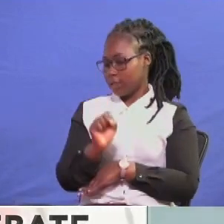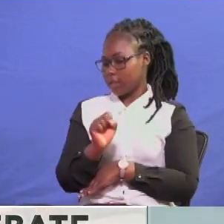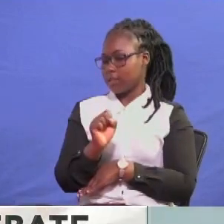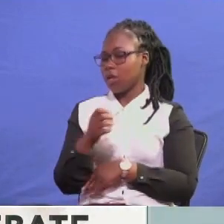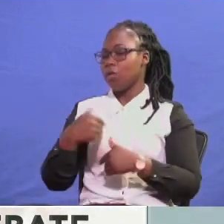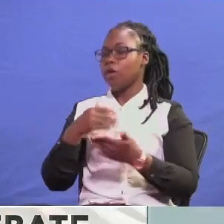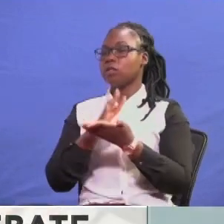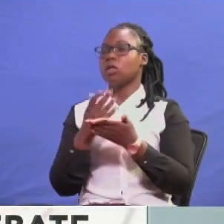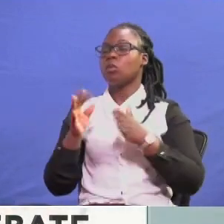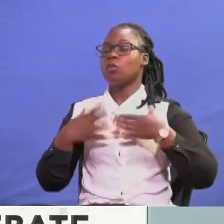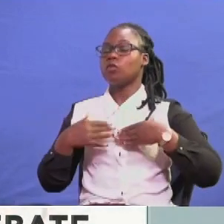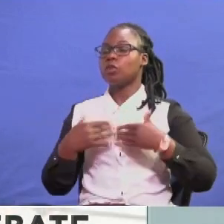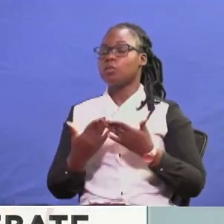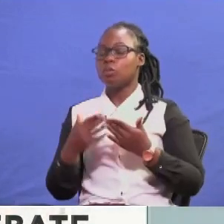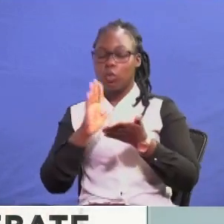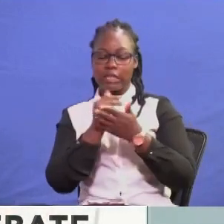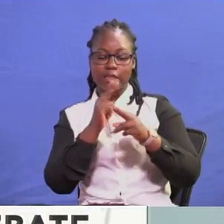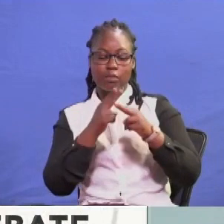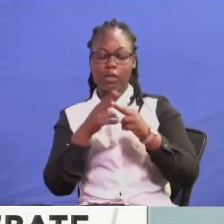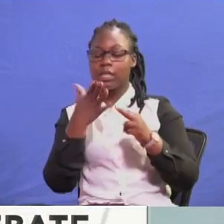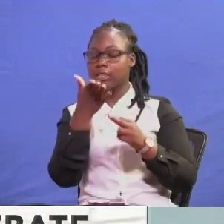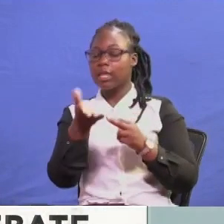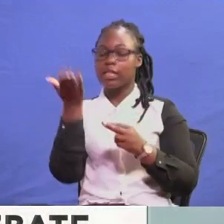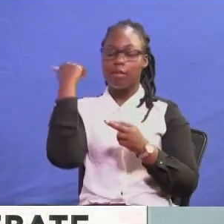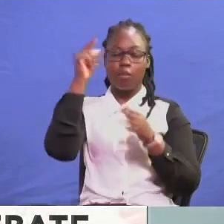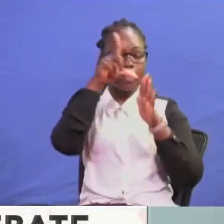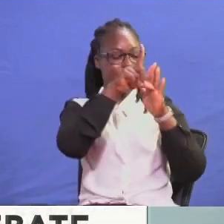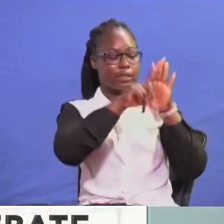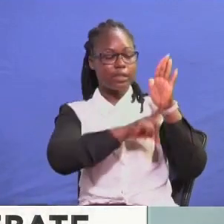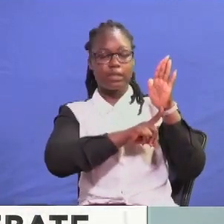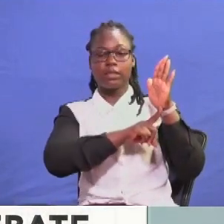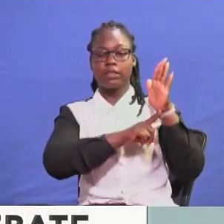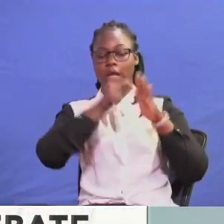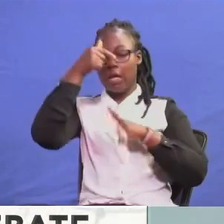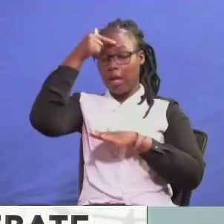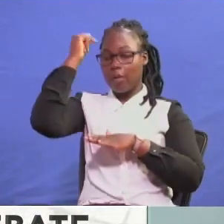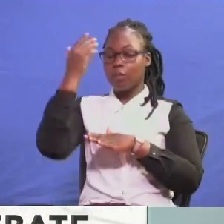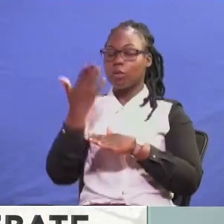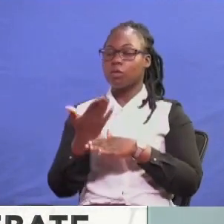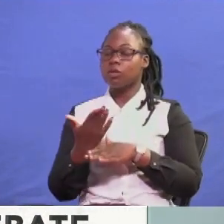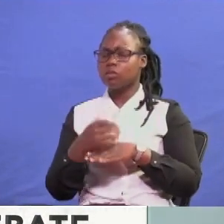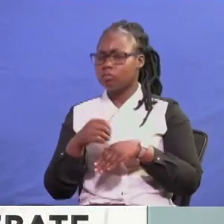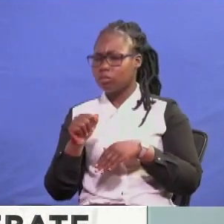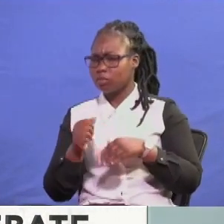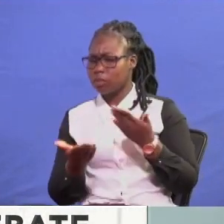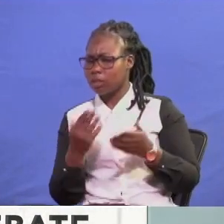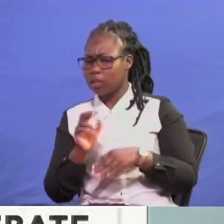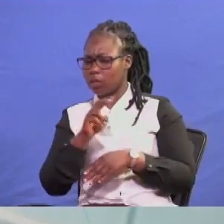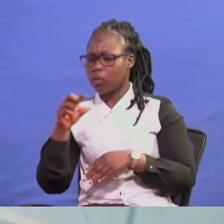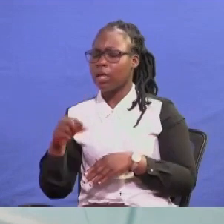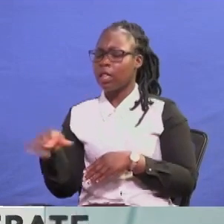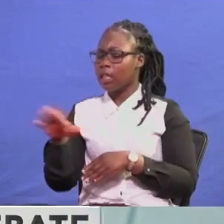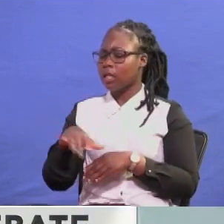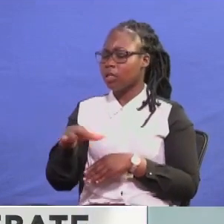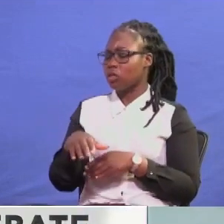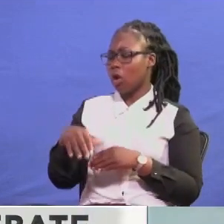of the people, some names which were in the last list that won't be in this one, because now they will be looking at regional politics.